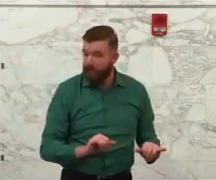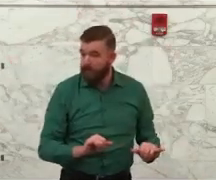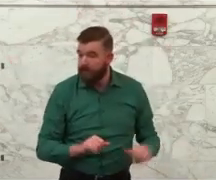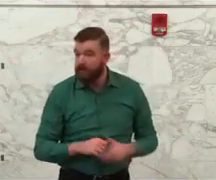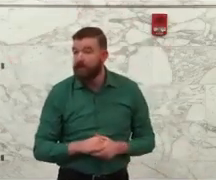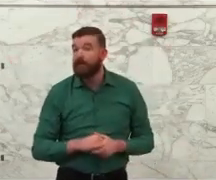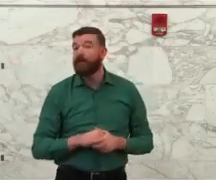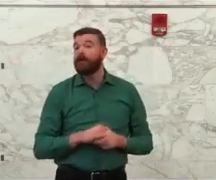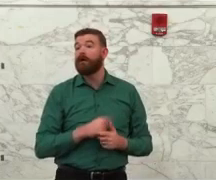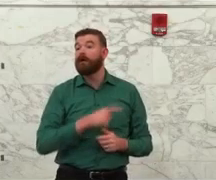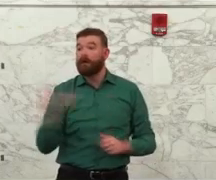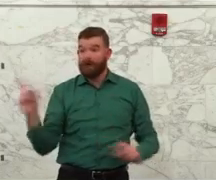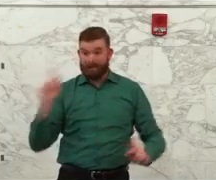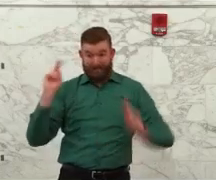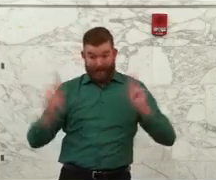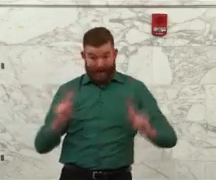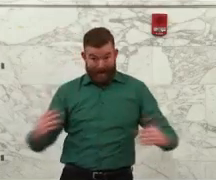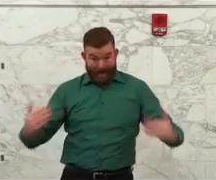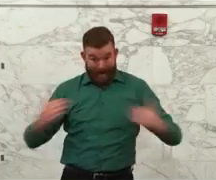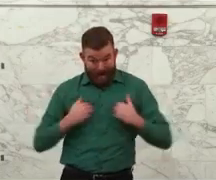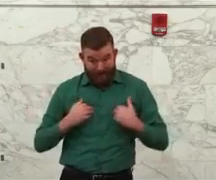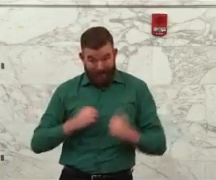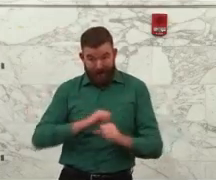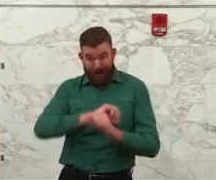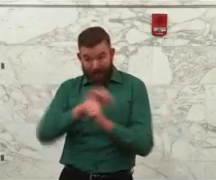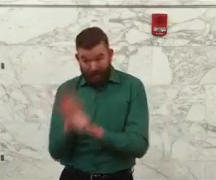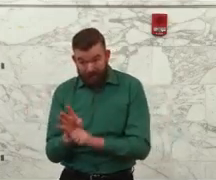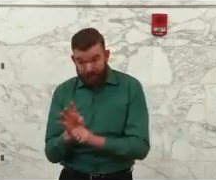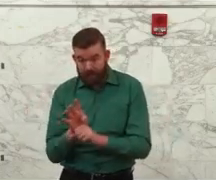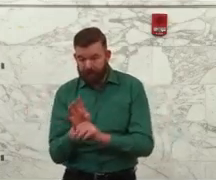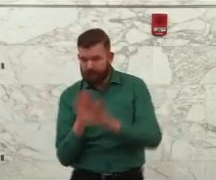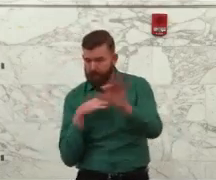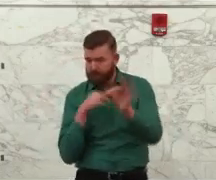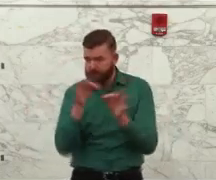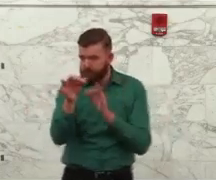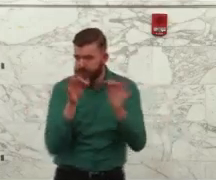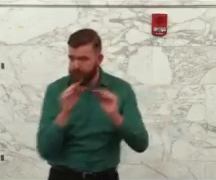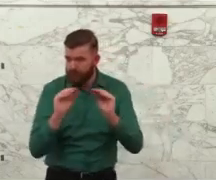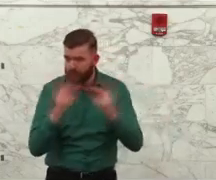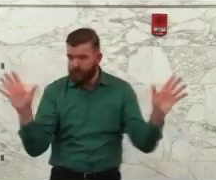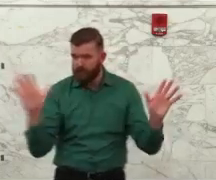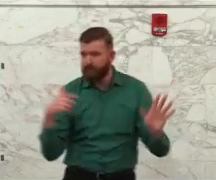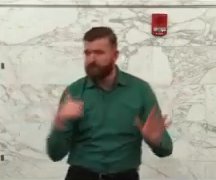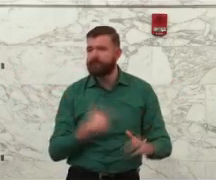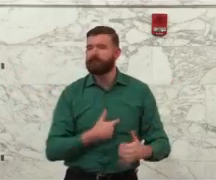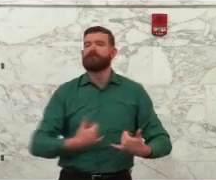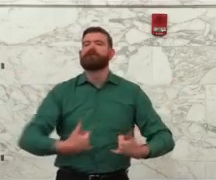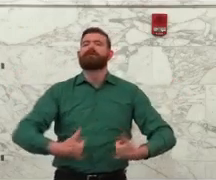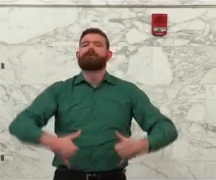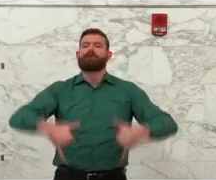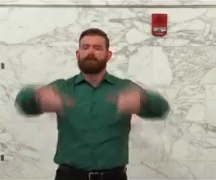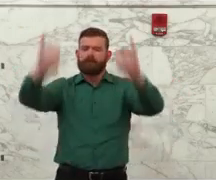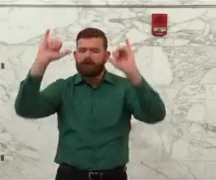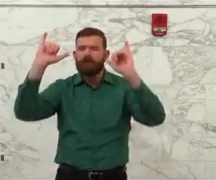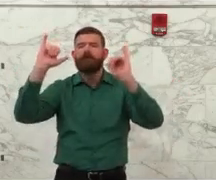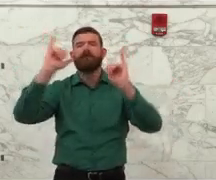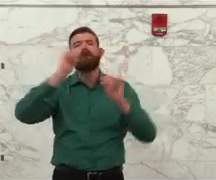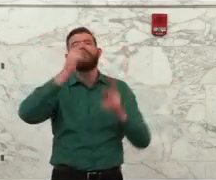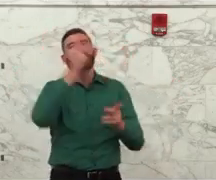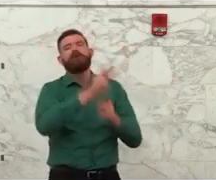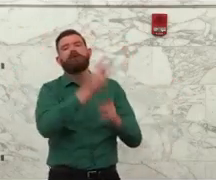COVID-19. I want to make that clear. We still are taking care of patients, and they happen